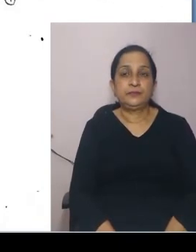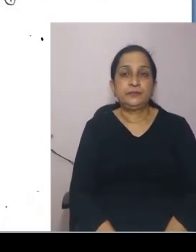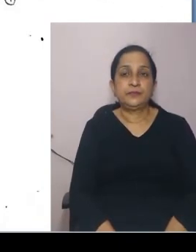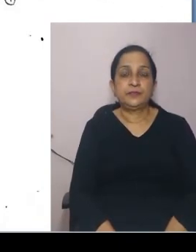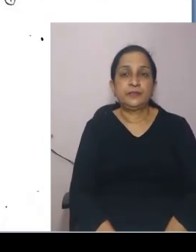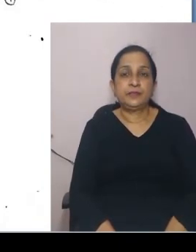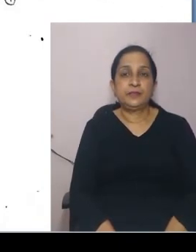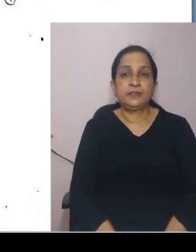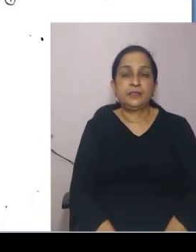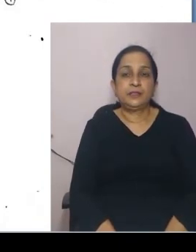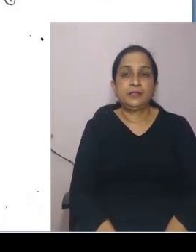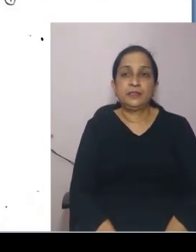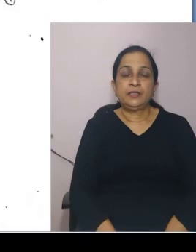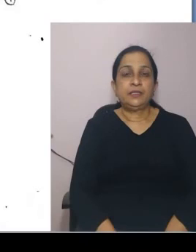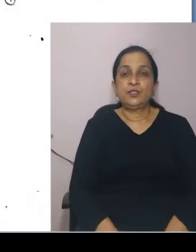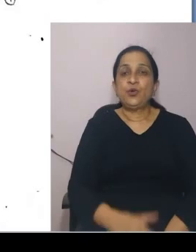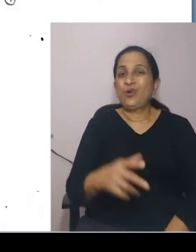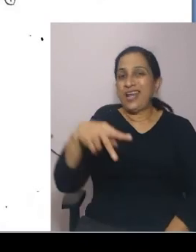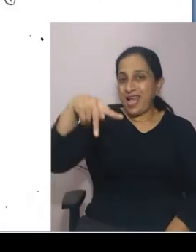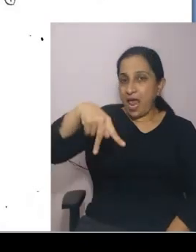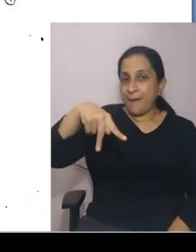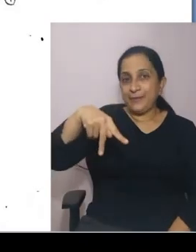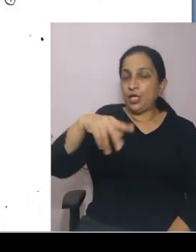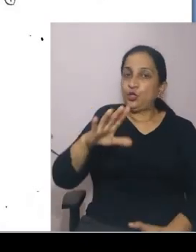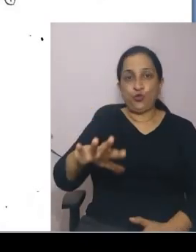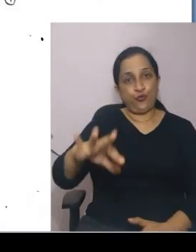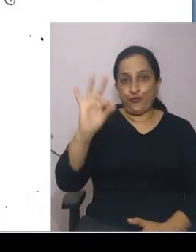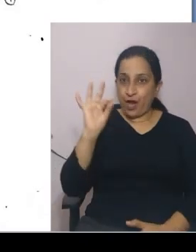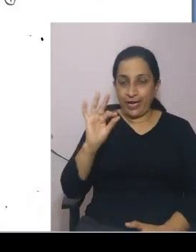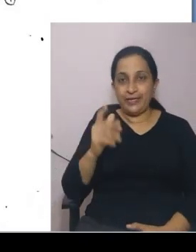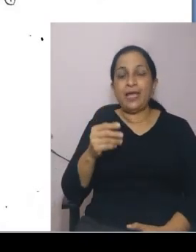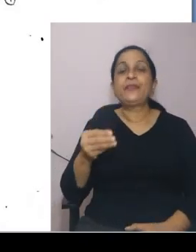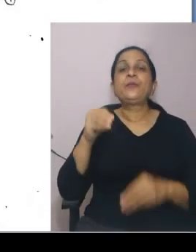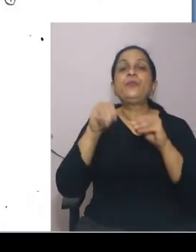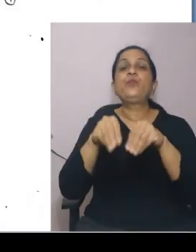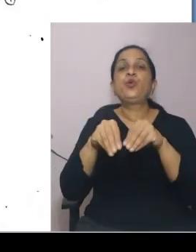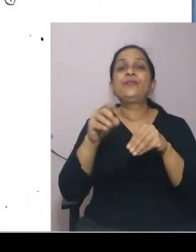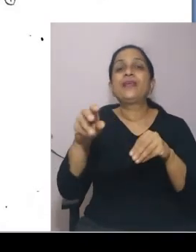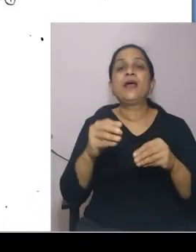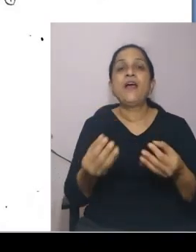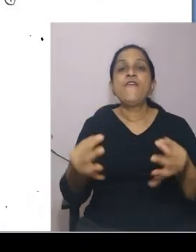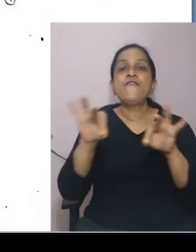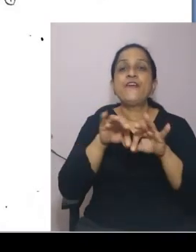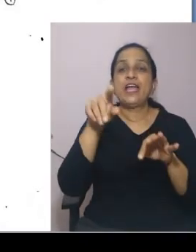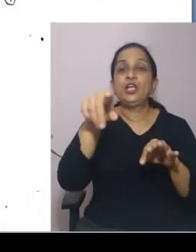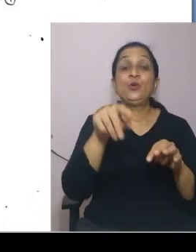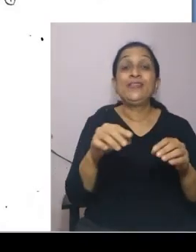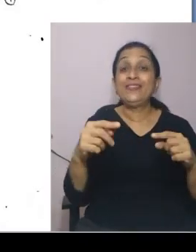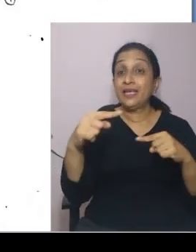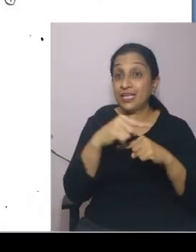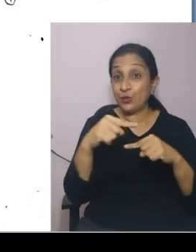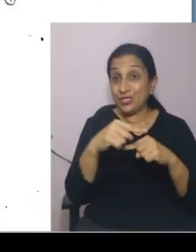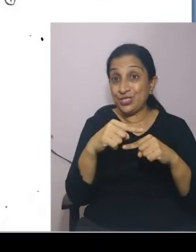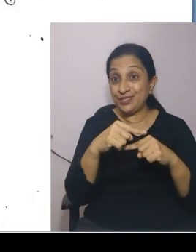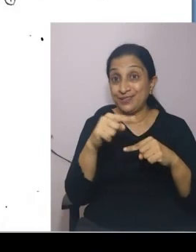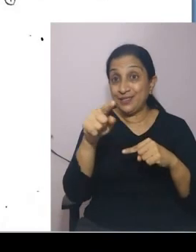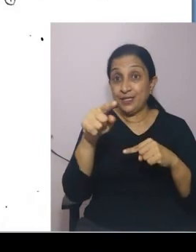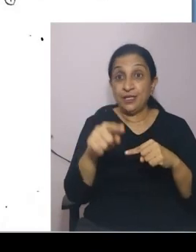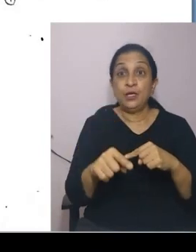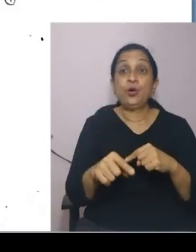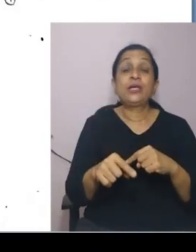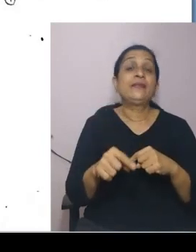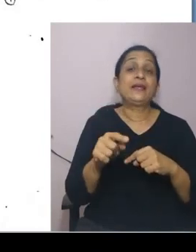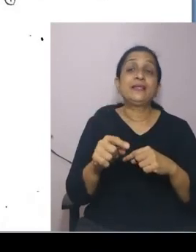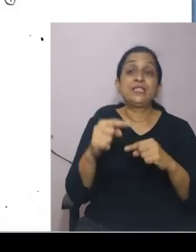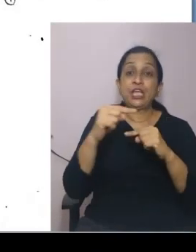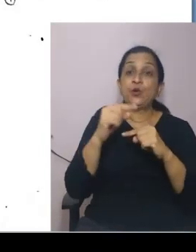This is the simple method. Putting the lambda about the value of lambda. We put that value. So 2x minus 4y plus 18